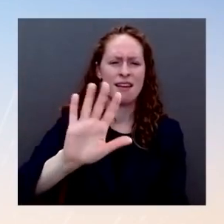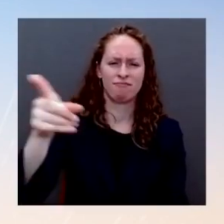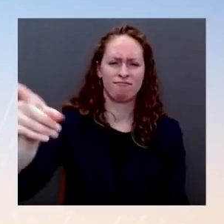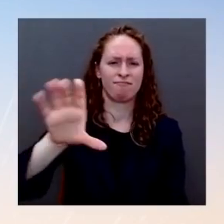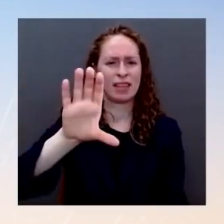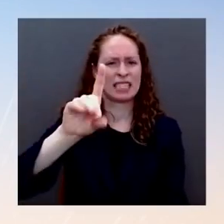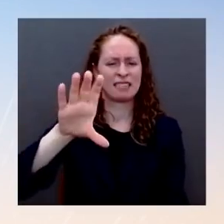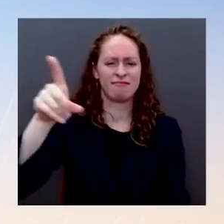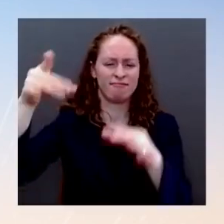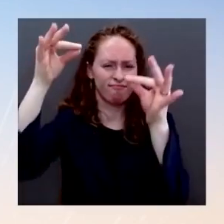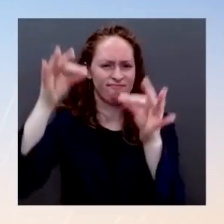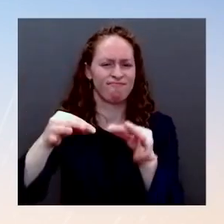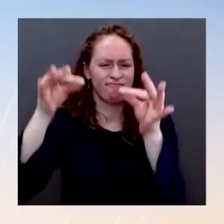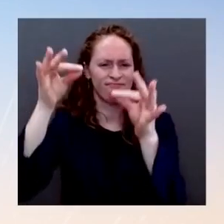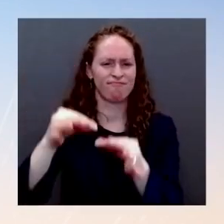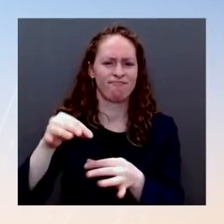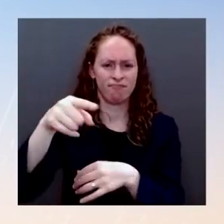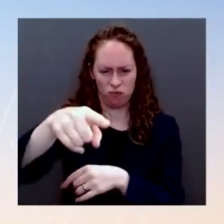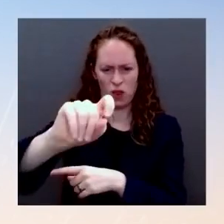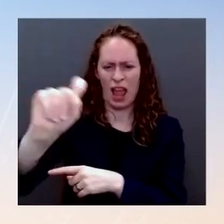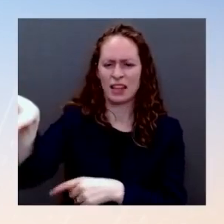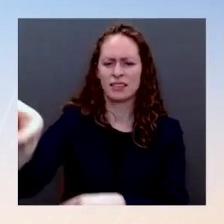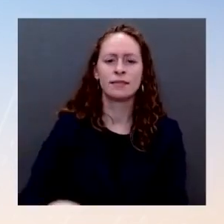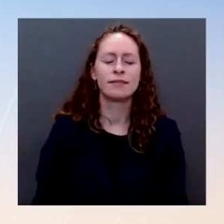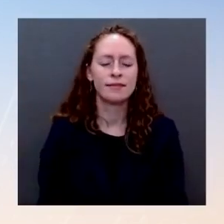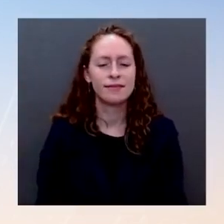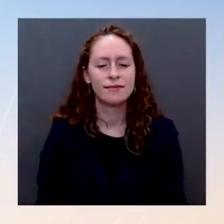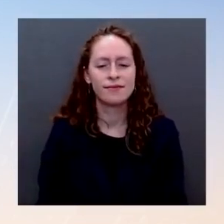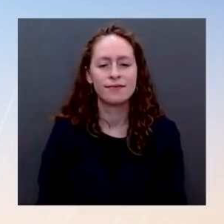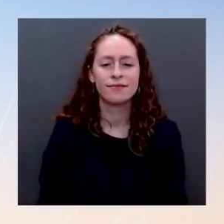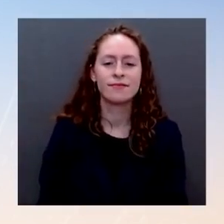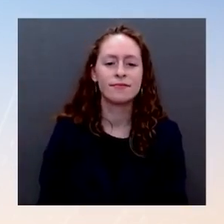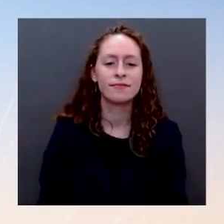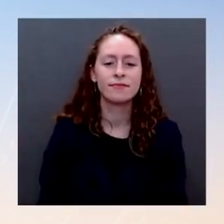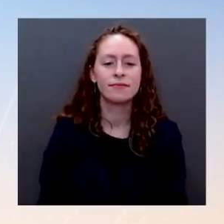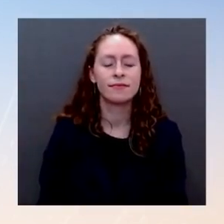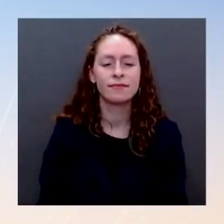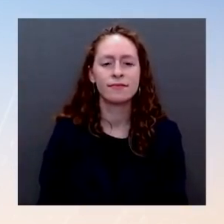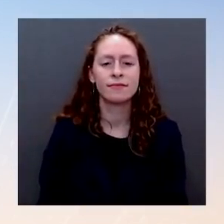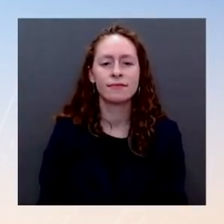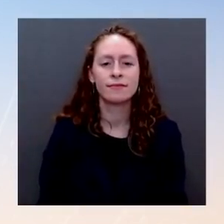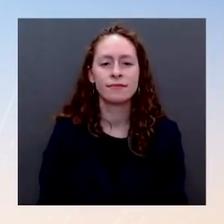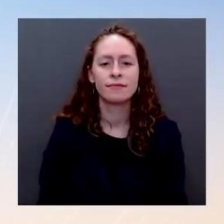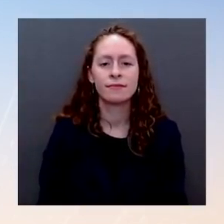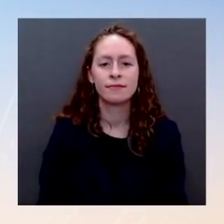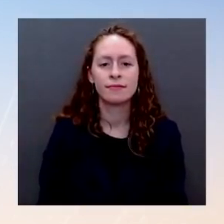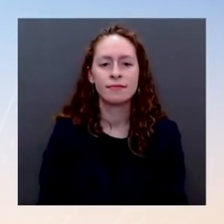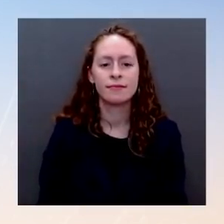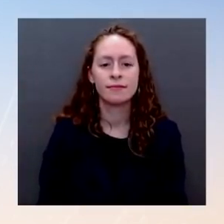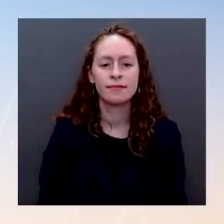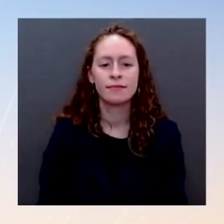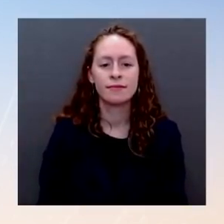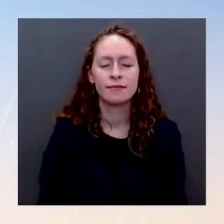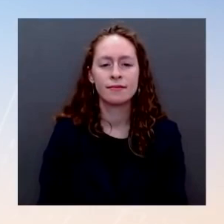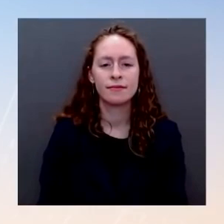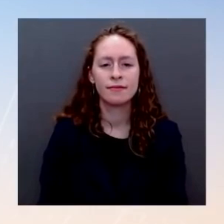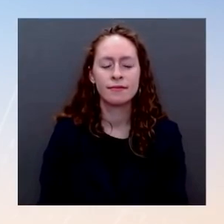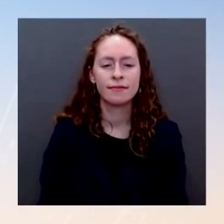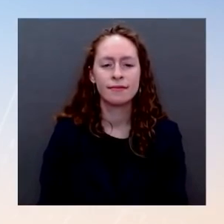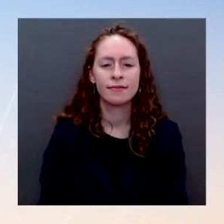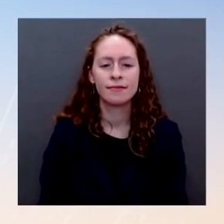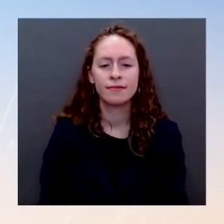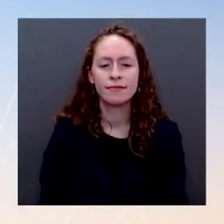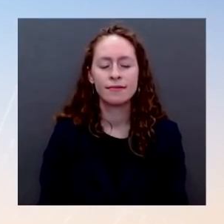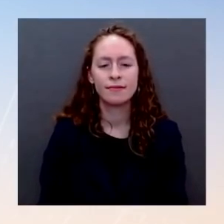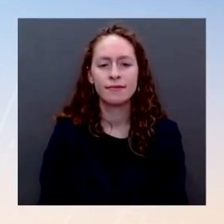be shocked to hear me ask this. Of The Fed. Fed, yes, and in particular, whether he's made the decisions. Is it a question of the announcement